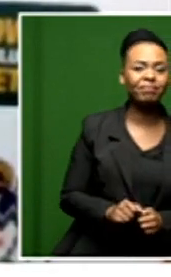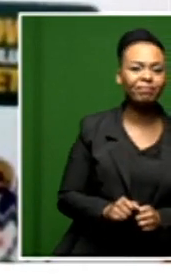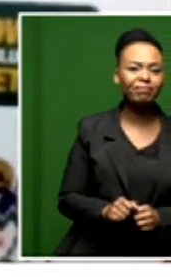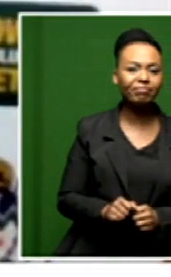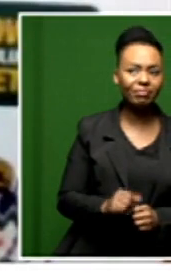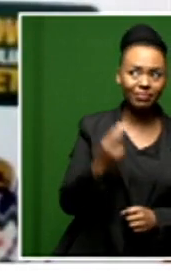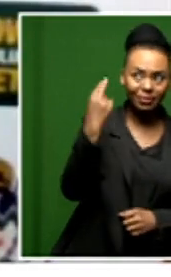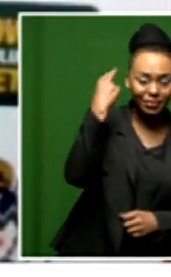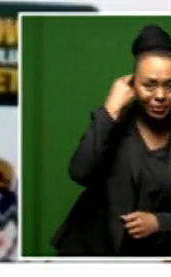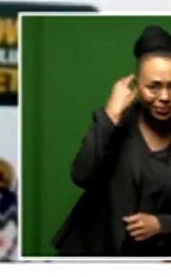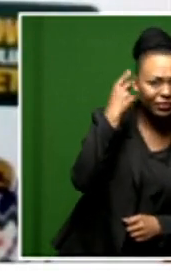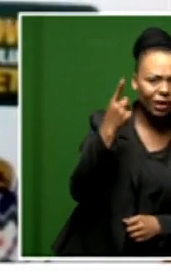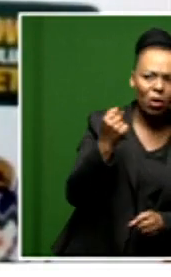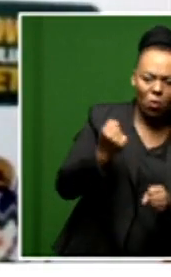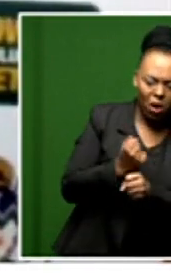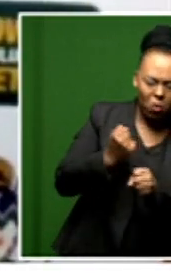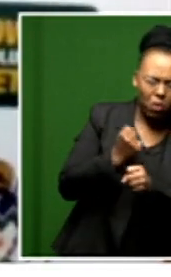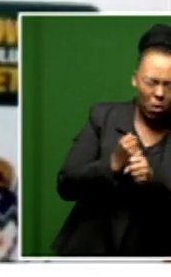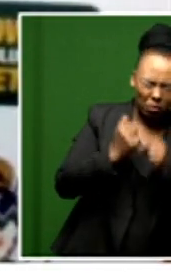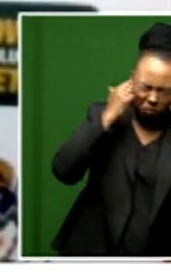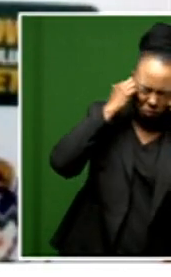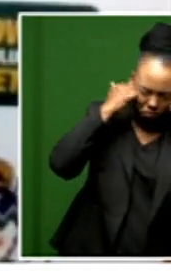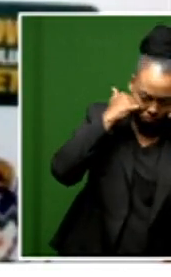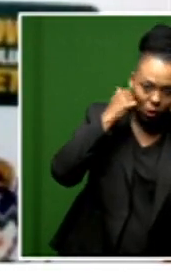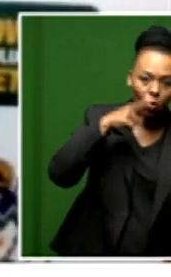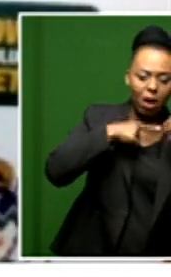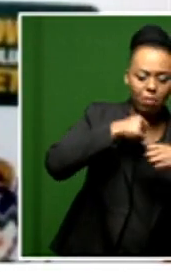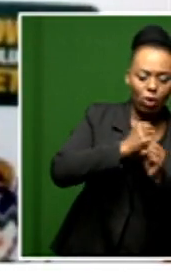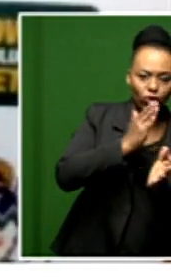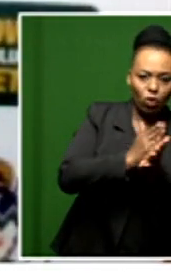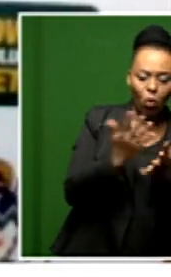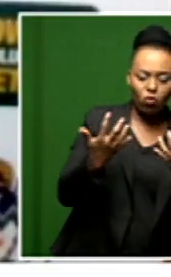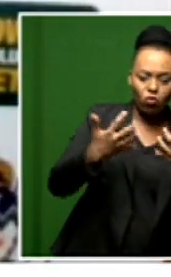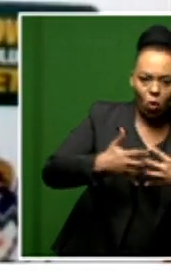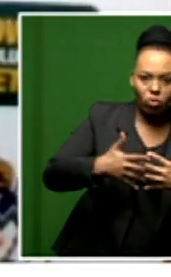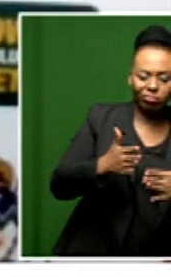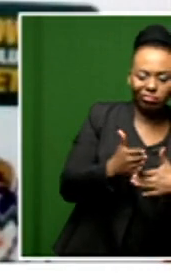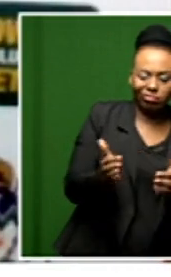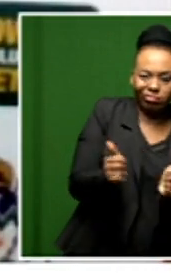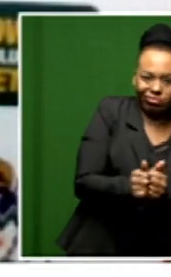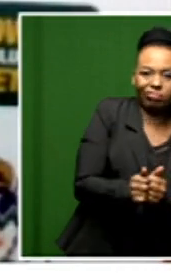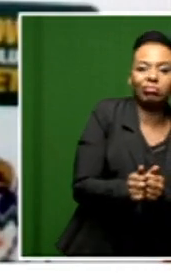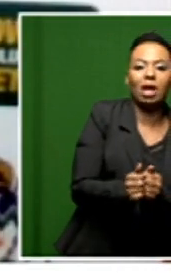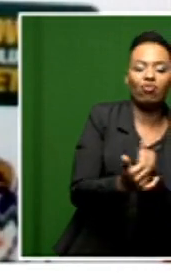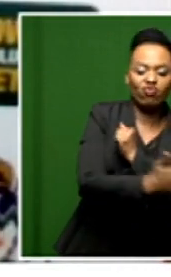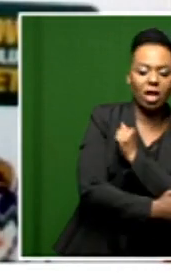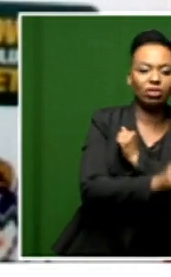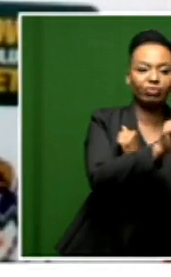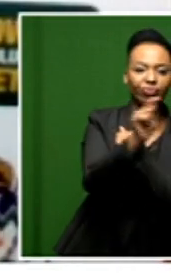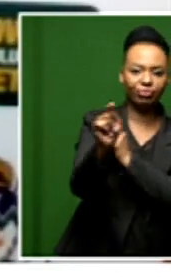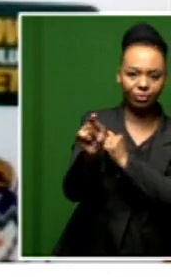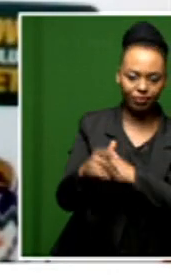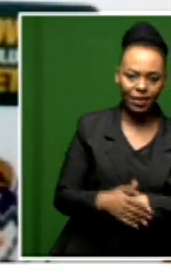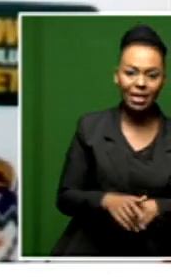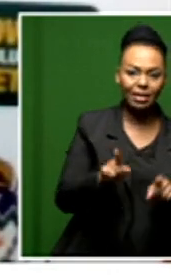the Secretariat is working hard to ensure that there is coordination among countries. And there is interest and